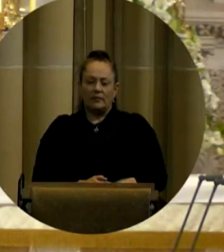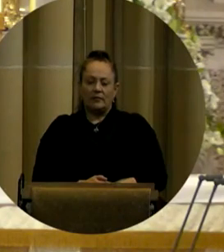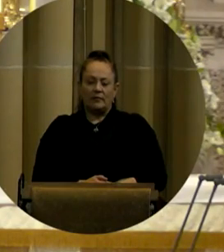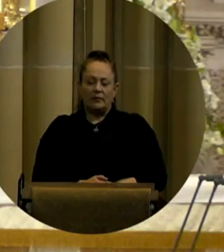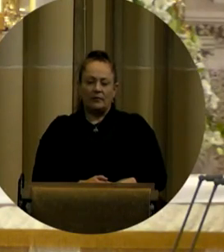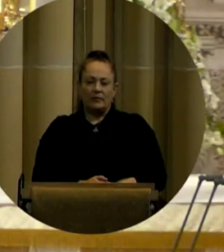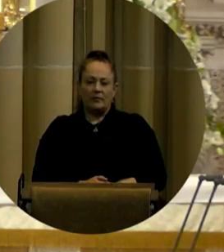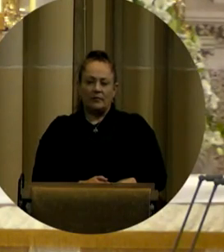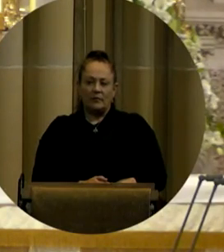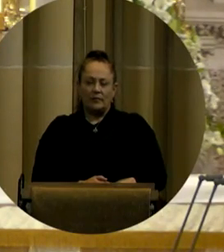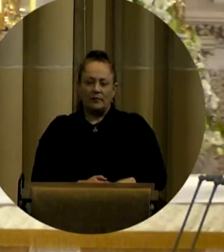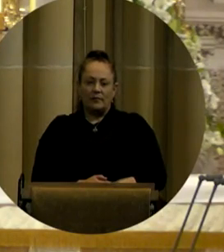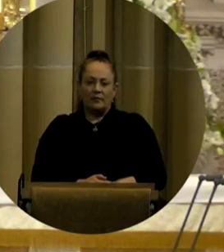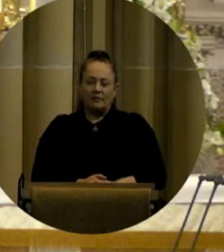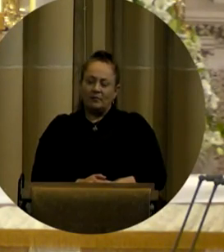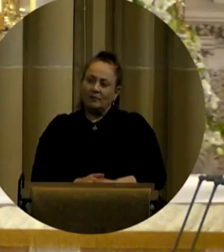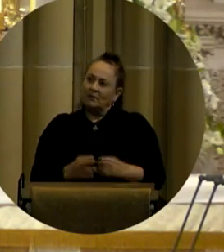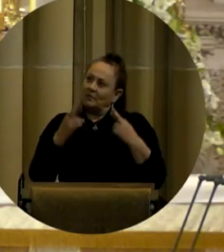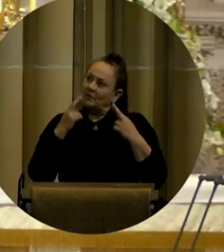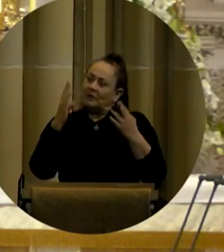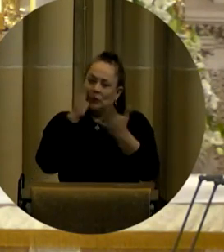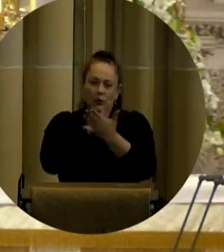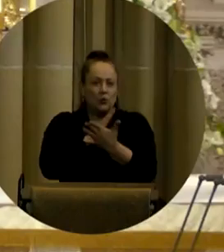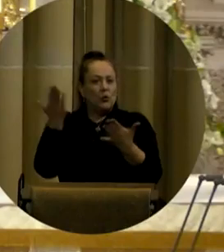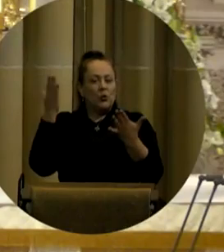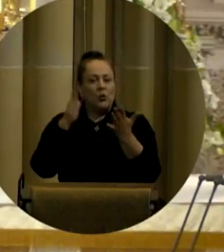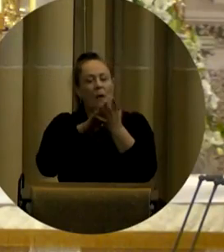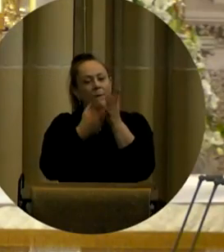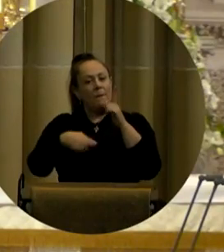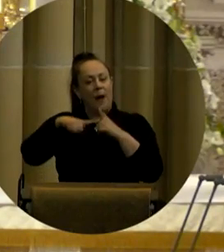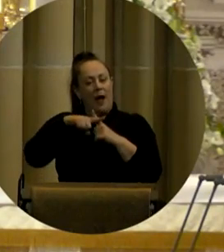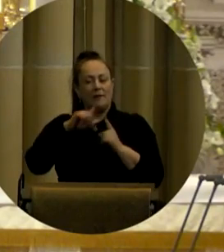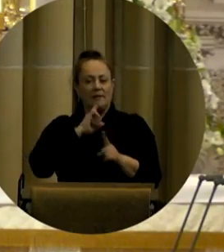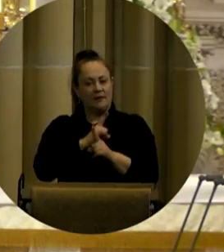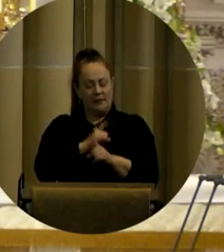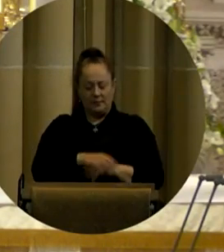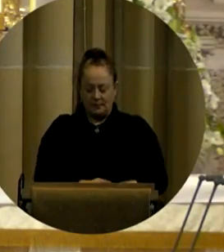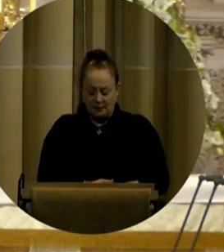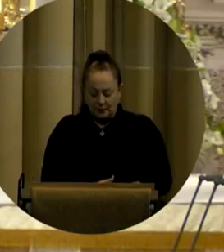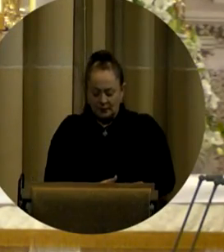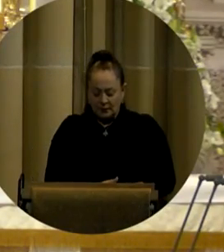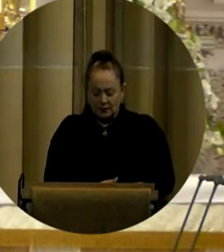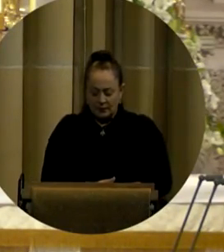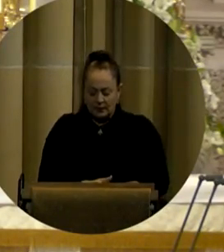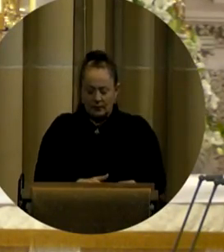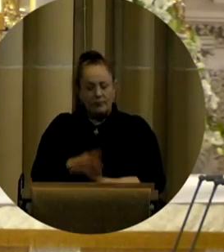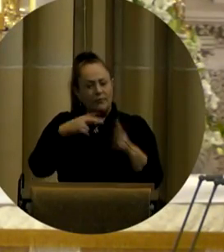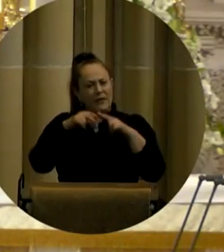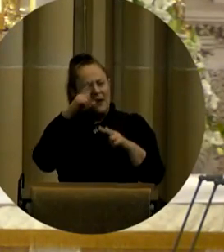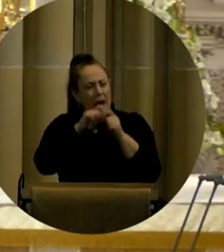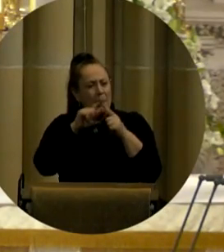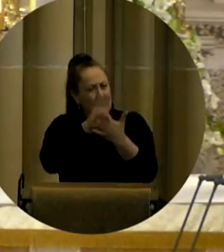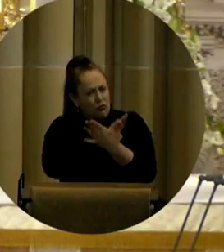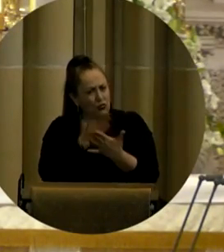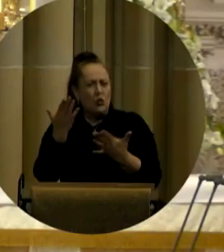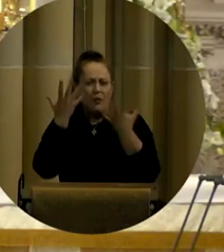If only it could be true, Marx's daughter prayed. If only it could be true that